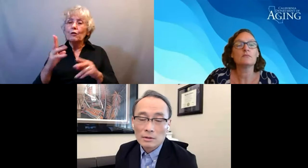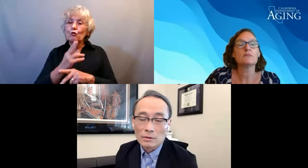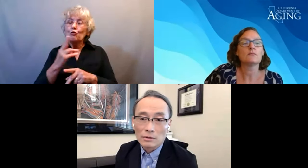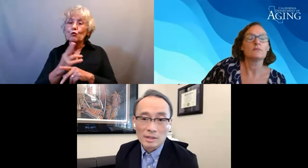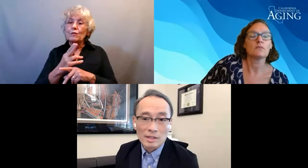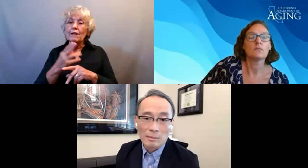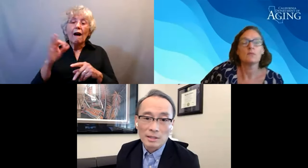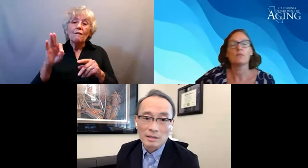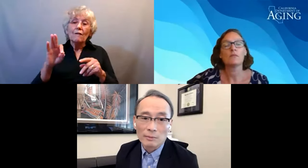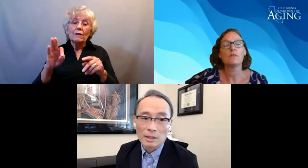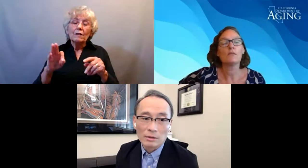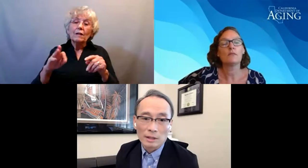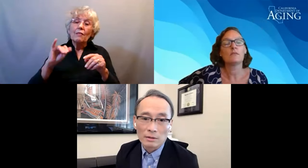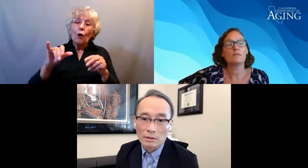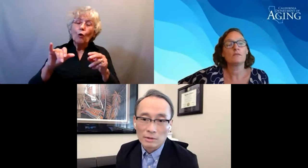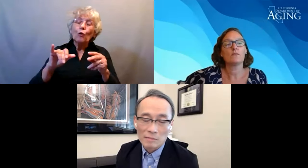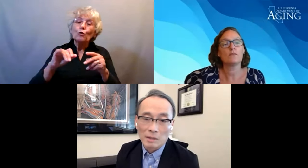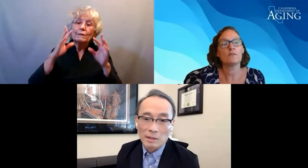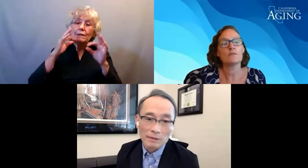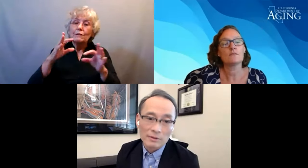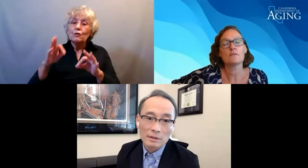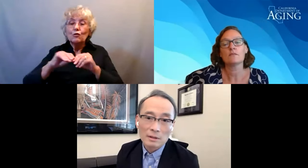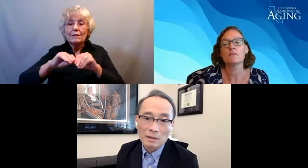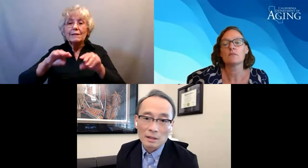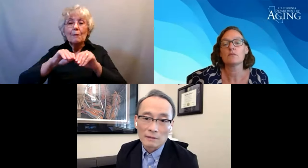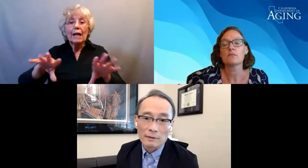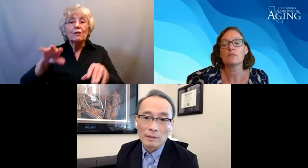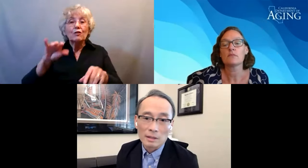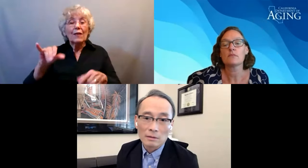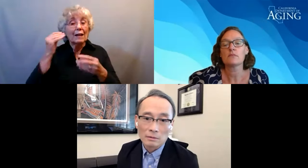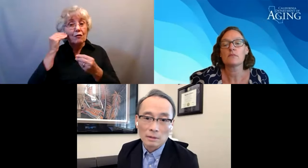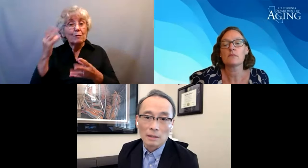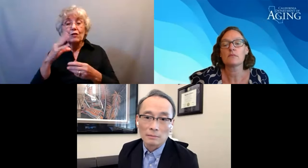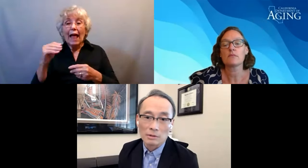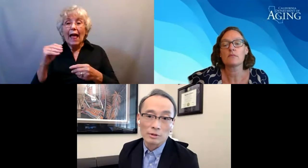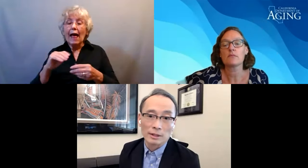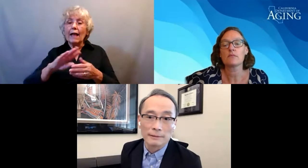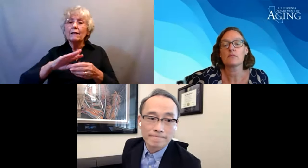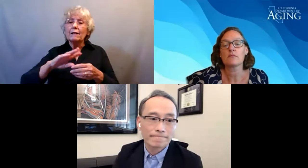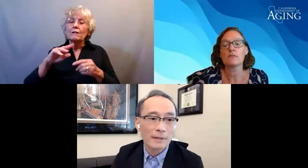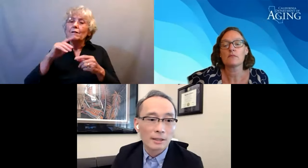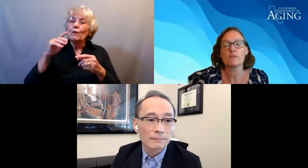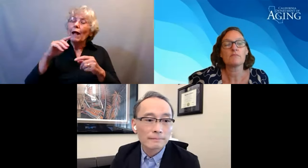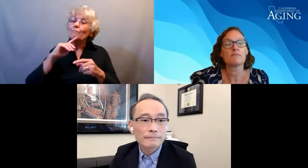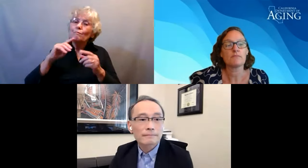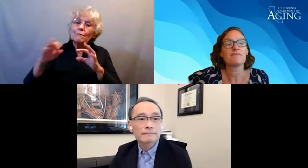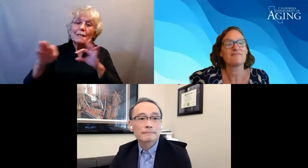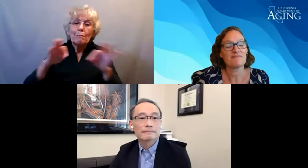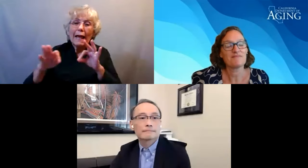physicians to disseminate information and to also dispel any myths, very much appreciated. Thank